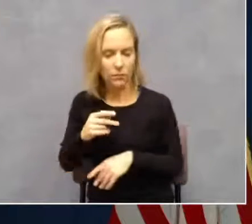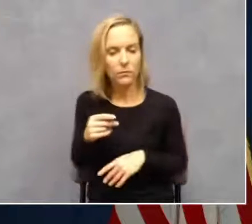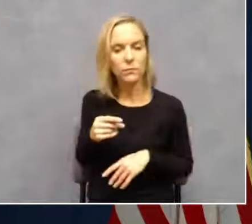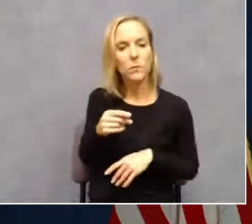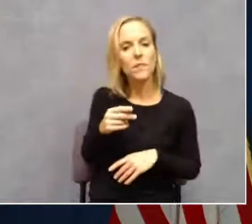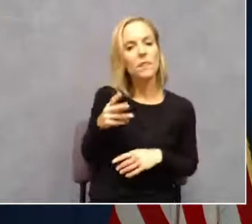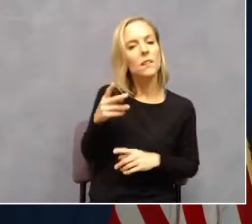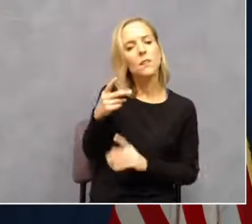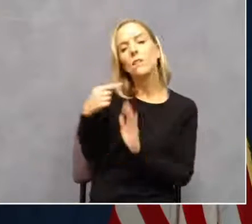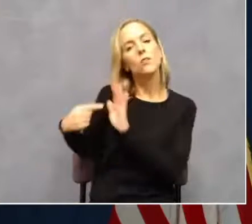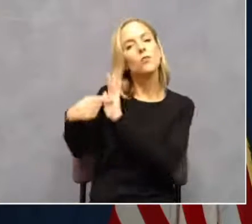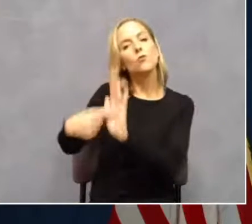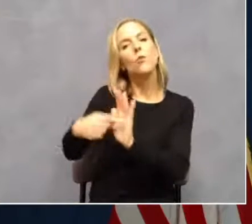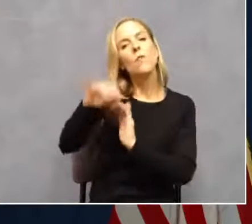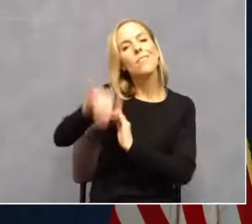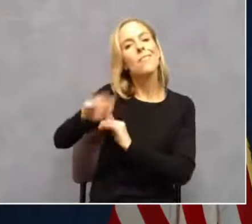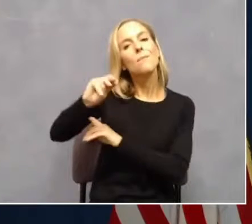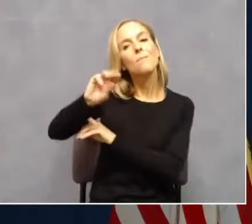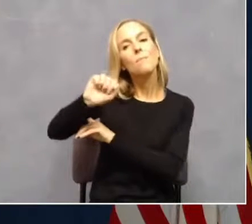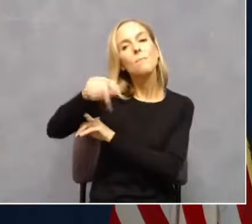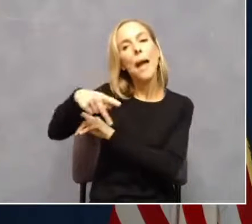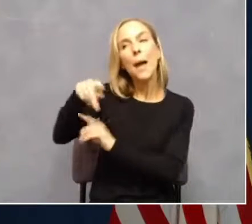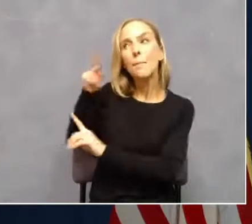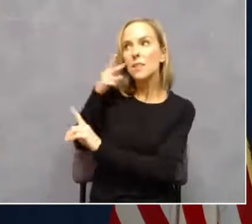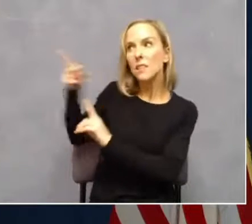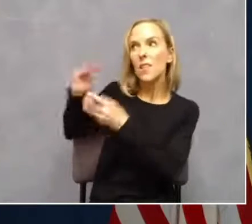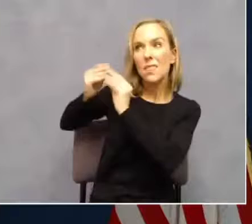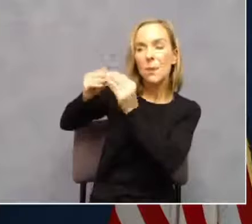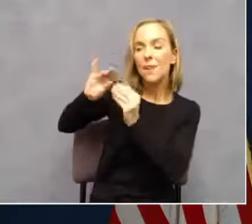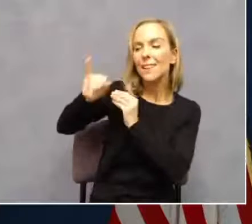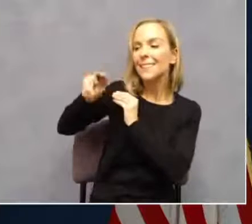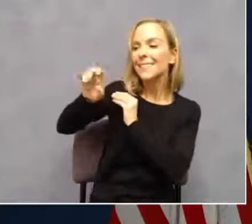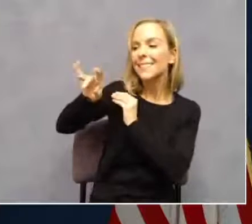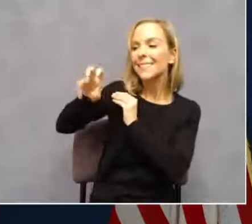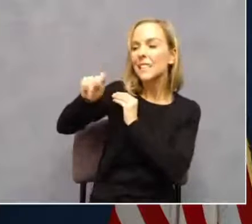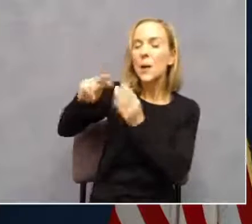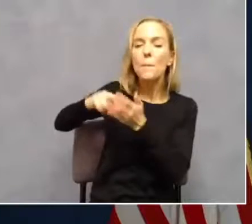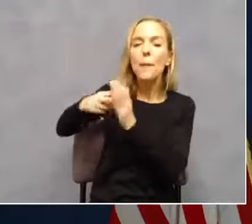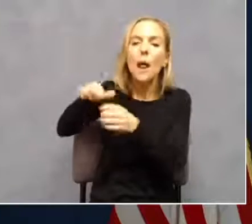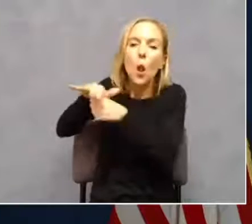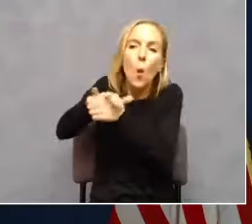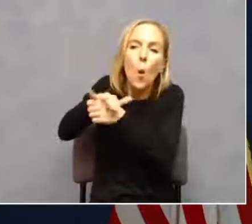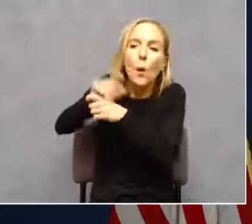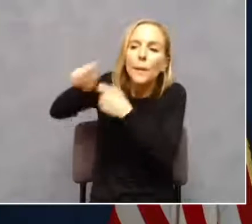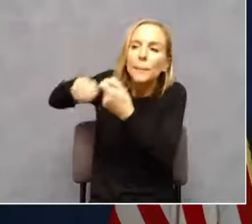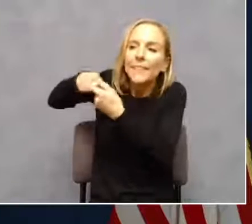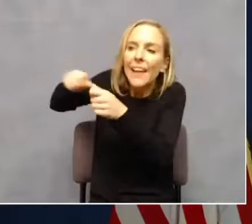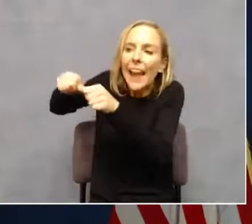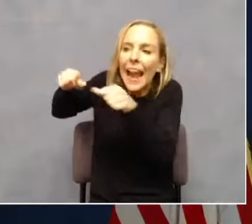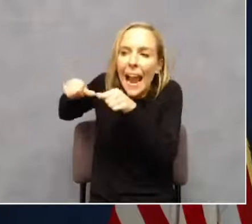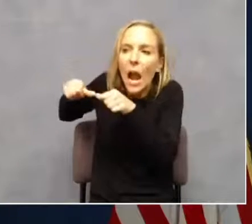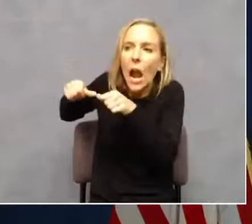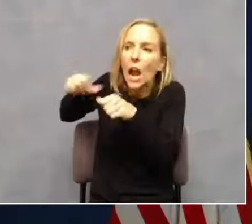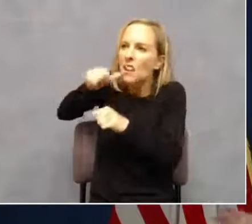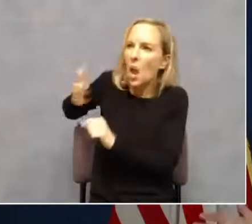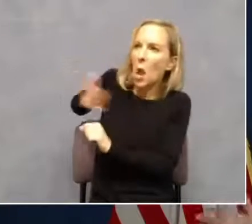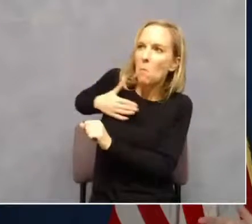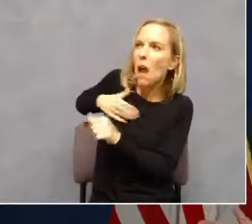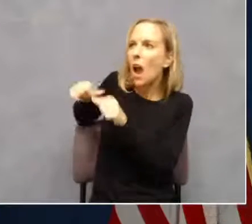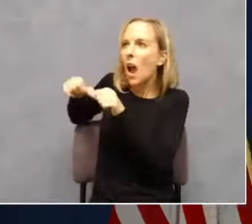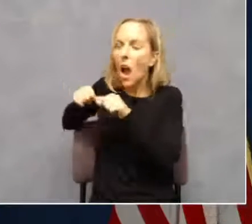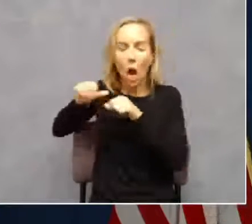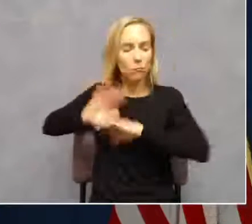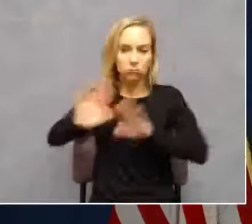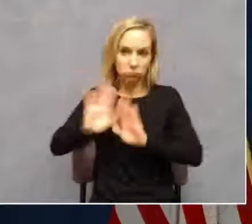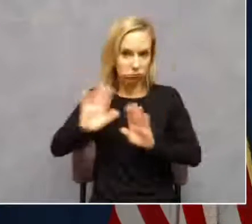also shows you that this is not localized. And none of us can say it's not in our community anymore. And none of us should say, well, it's